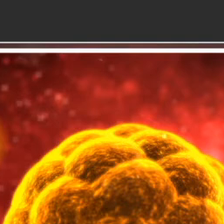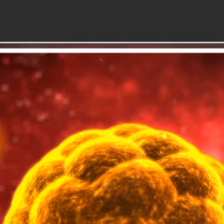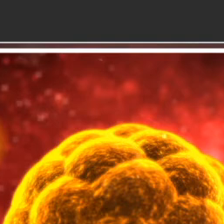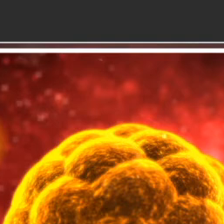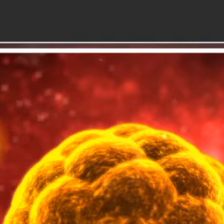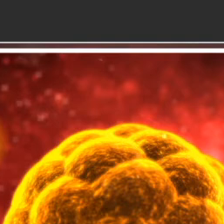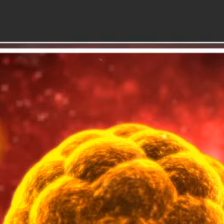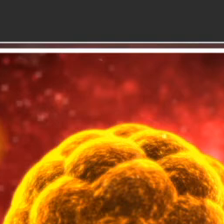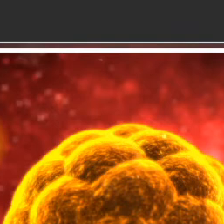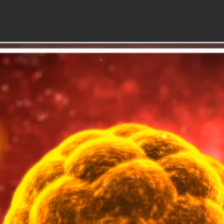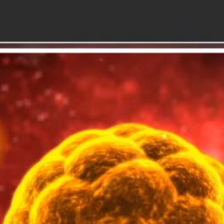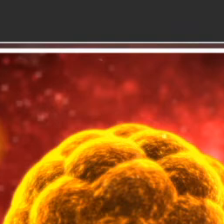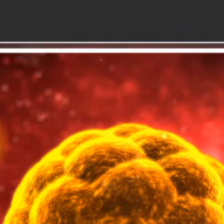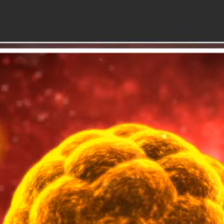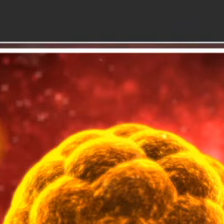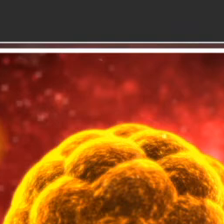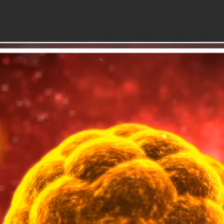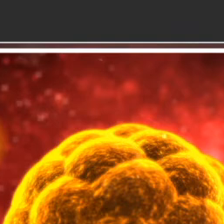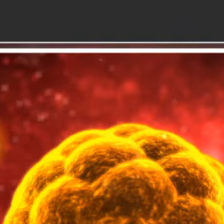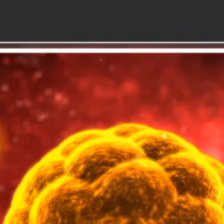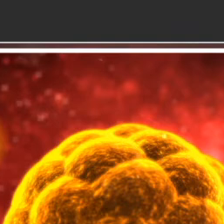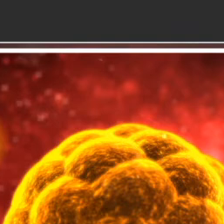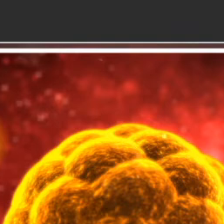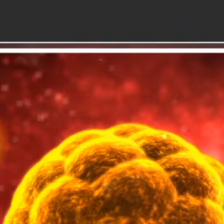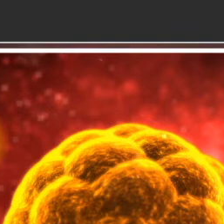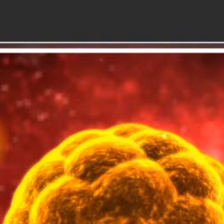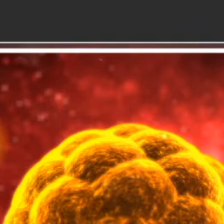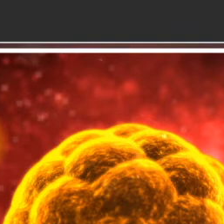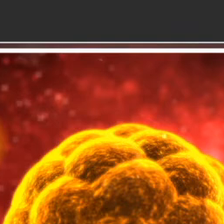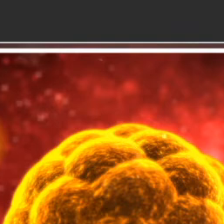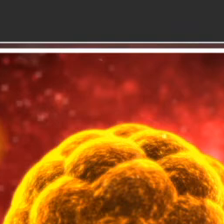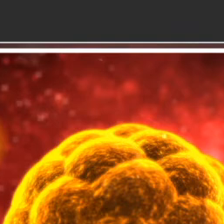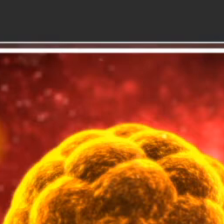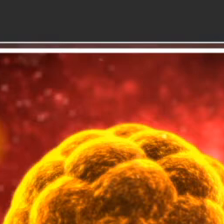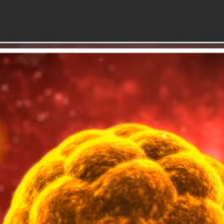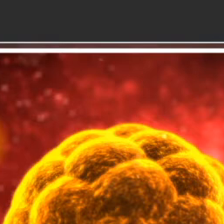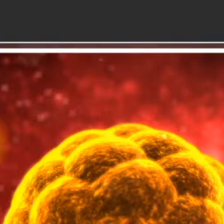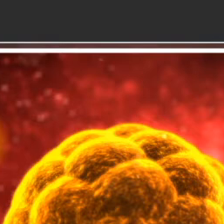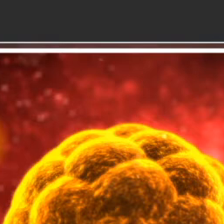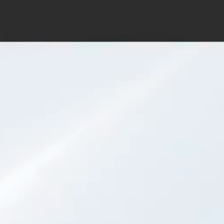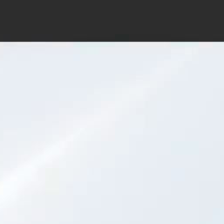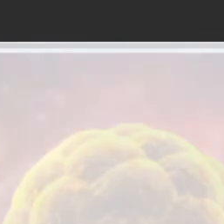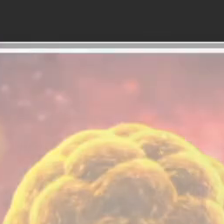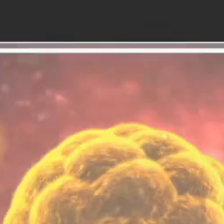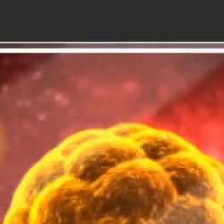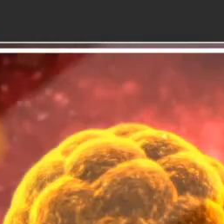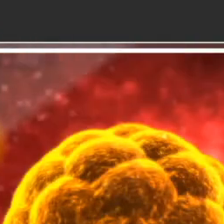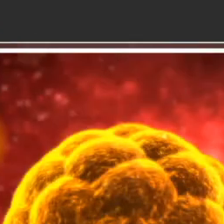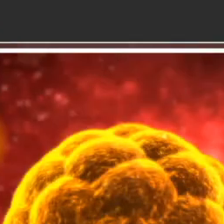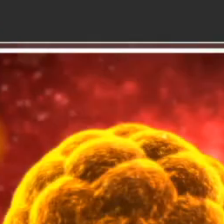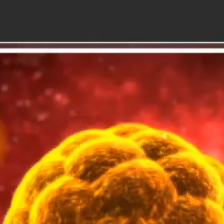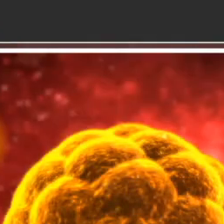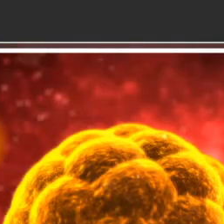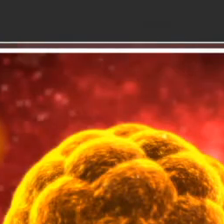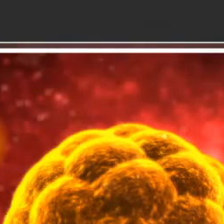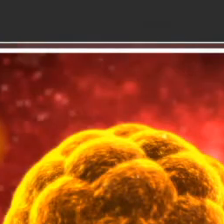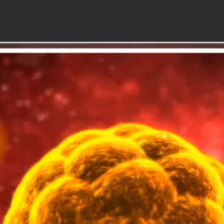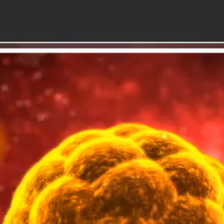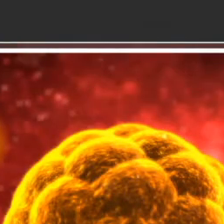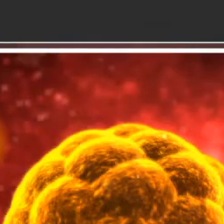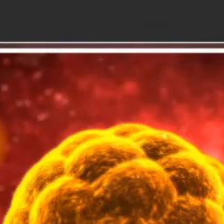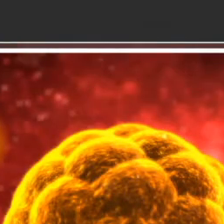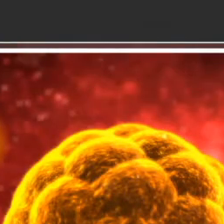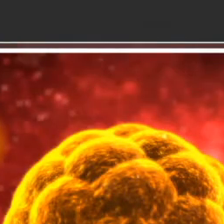That teen, he said, was immediately isolated. The rest of the ward is now under observation. After a month